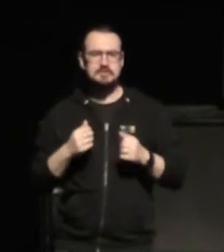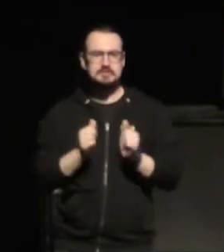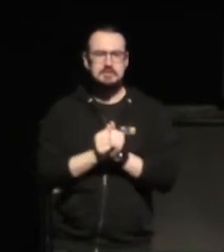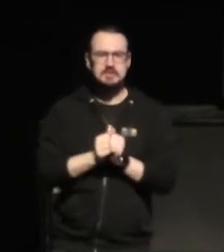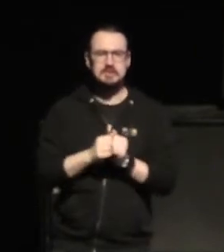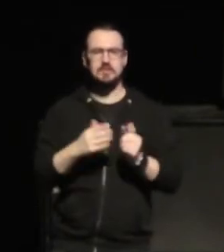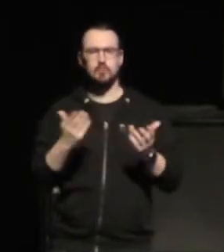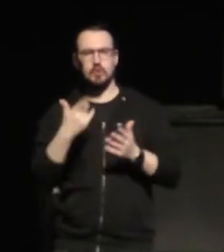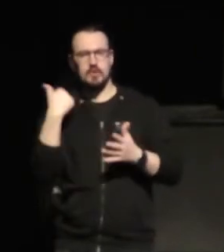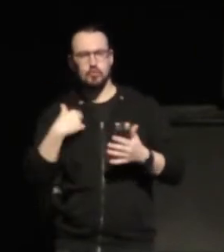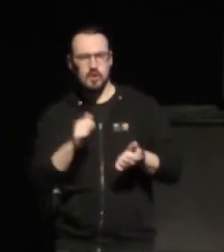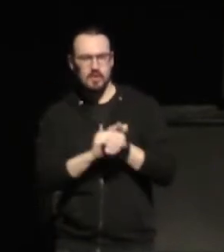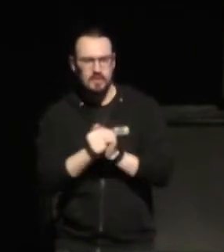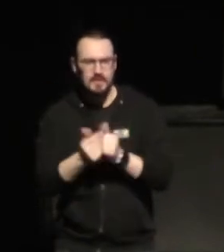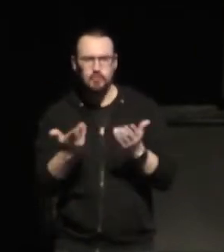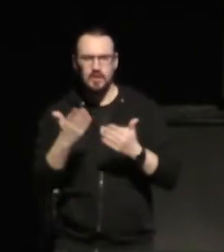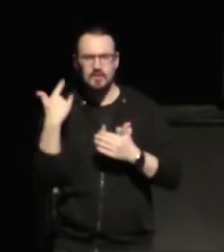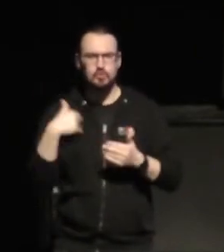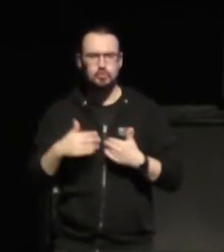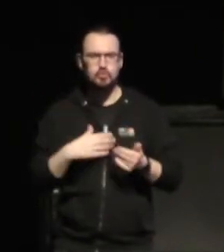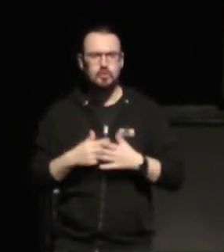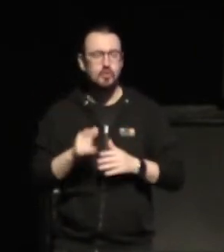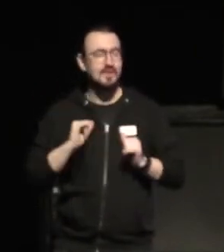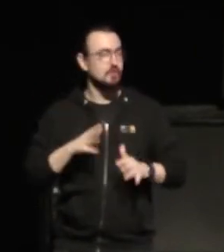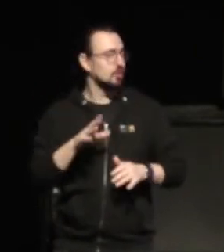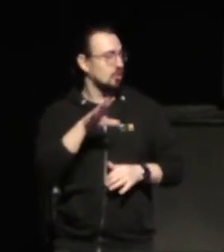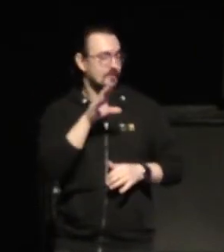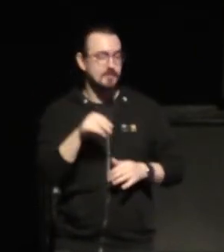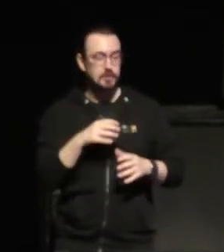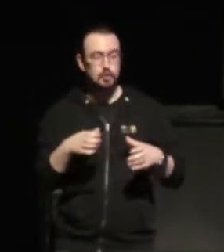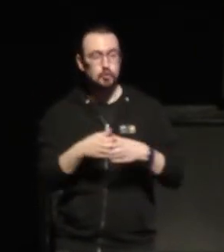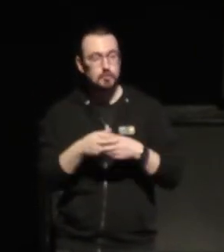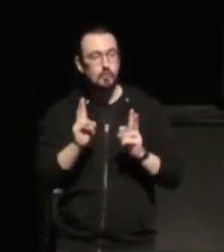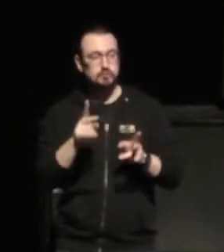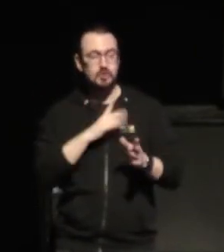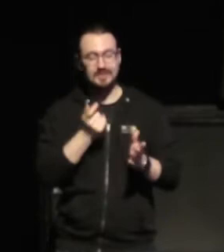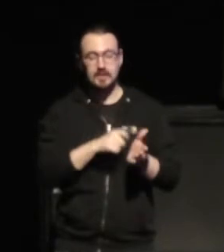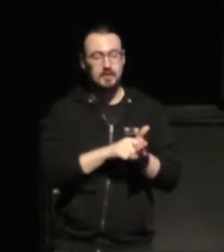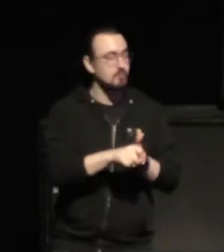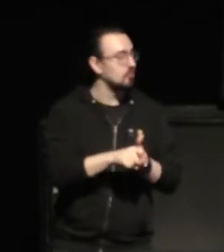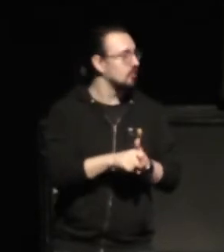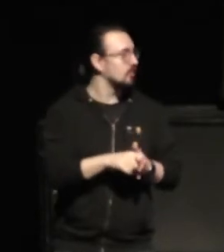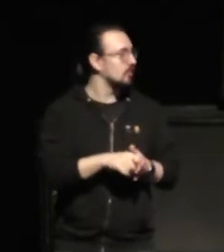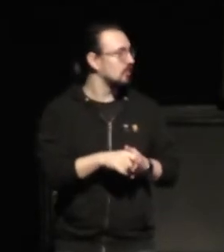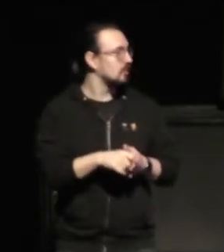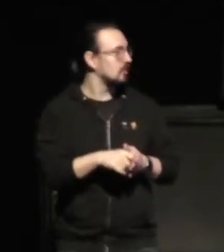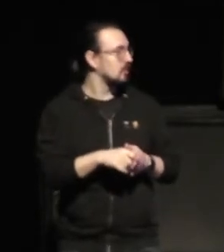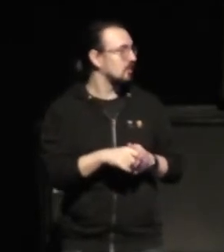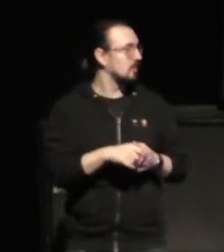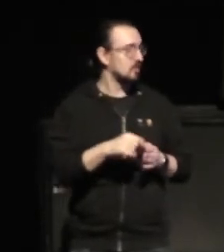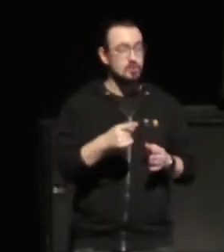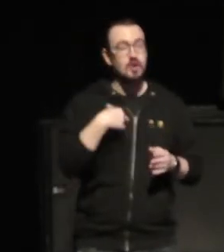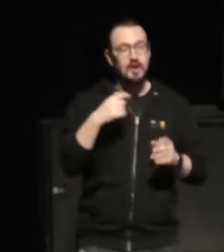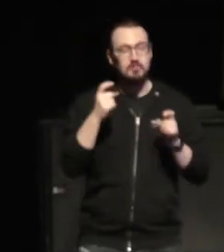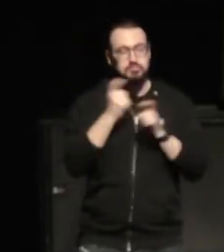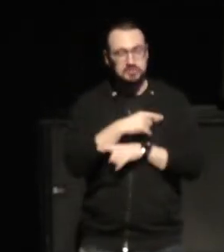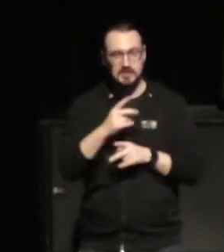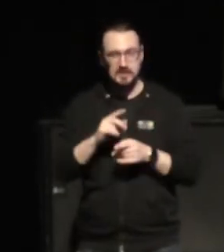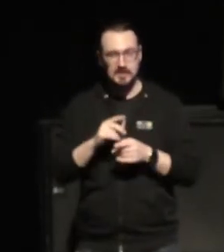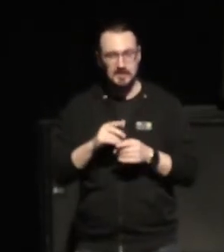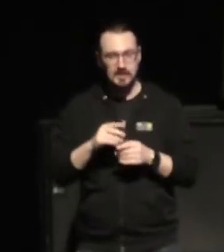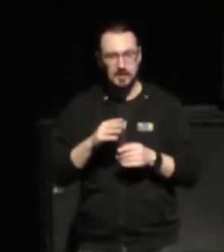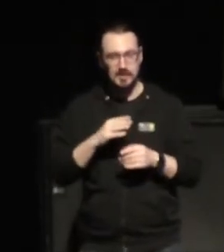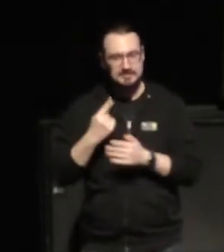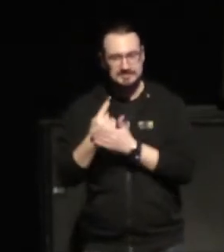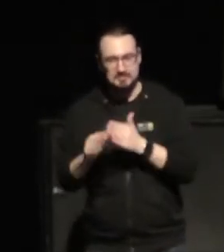and what can I do? And of course, Afrikagrupperna is also launching a report. I couldn't be worse than you guys. So,